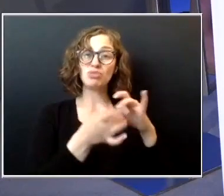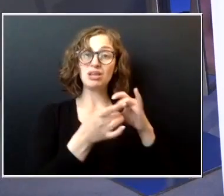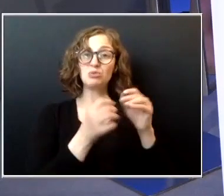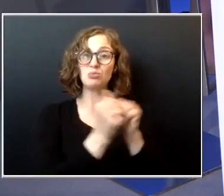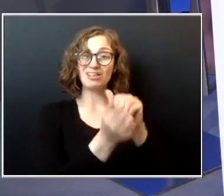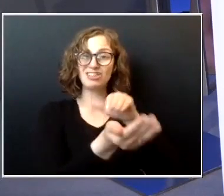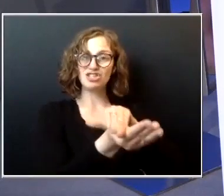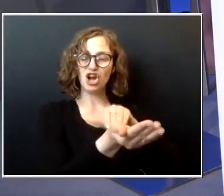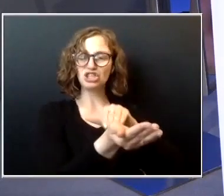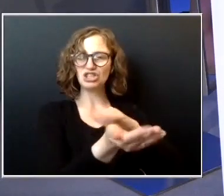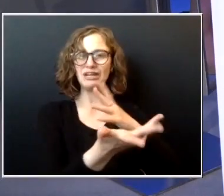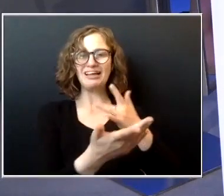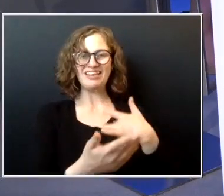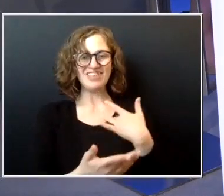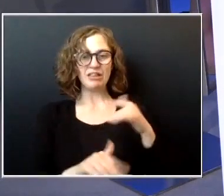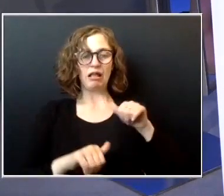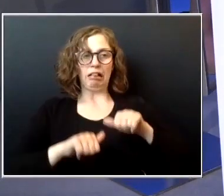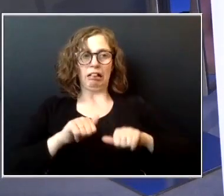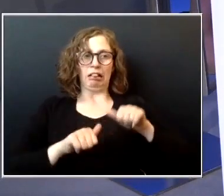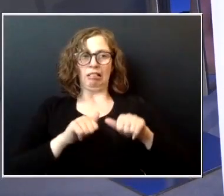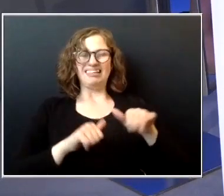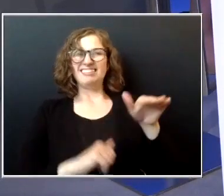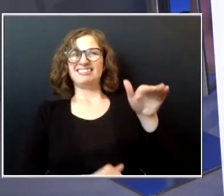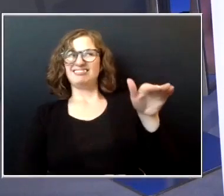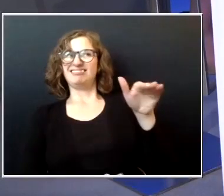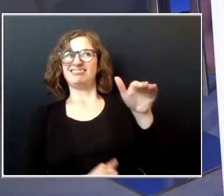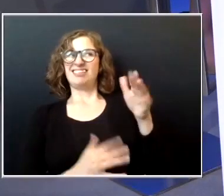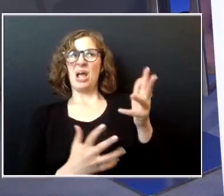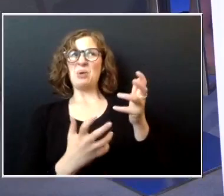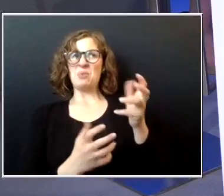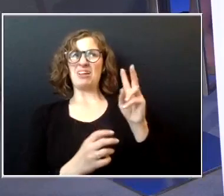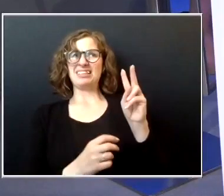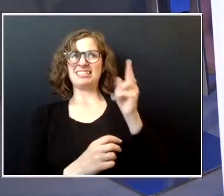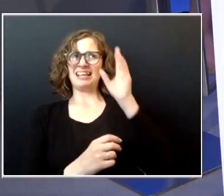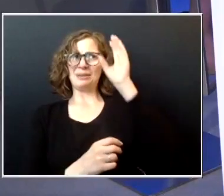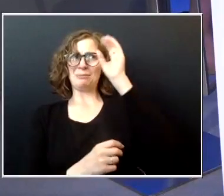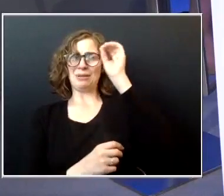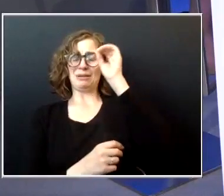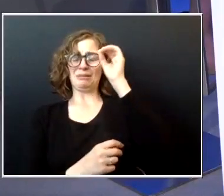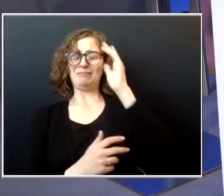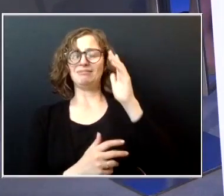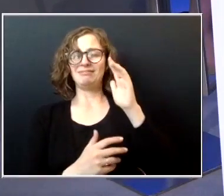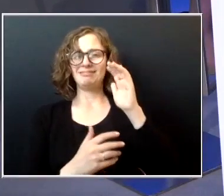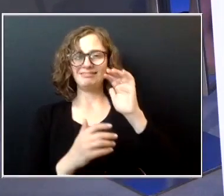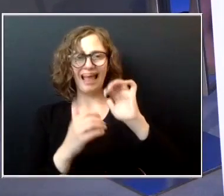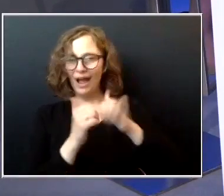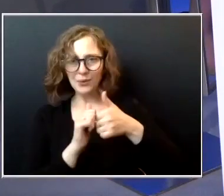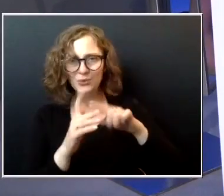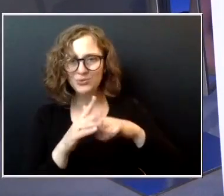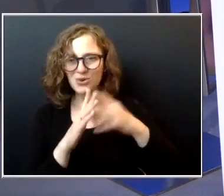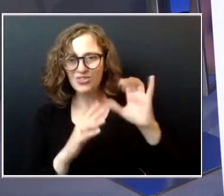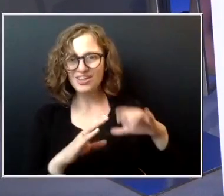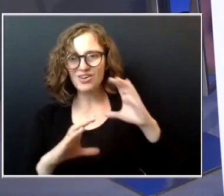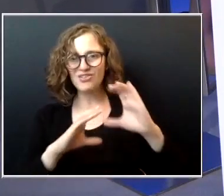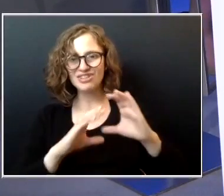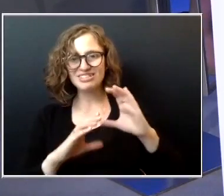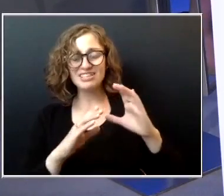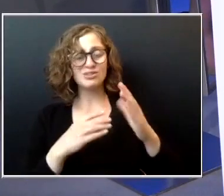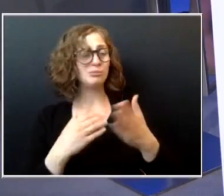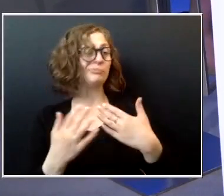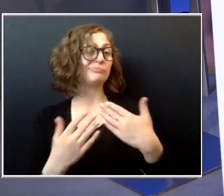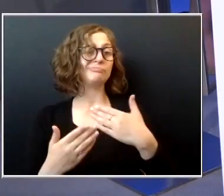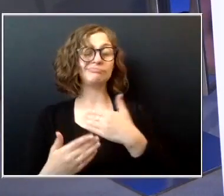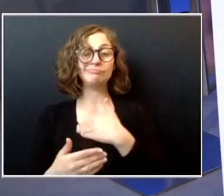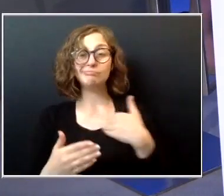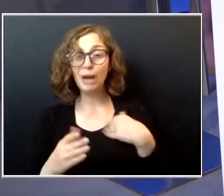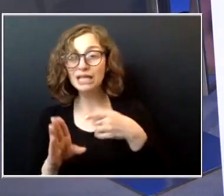opinion. So where do you start with having a comfortable conversation when it comes to that, whether it's breast or when it comes to